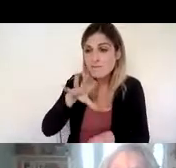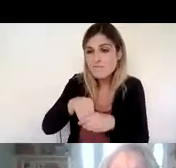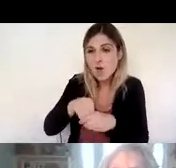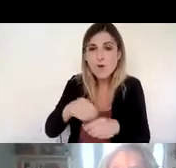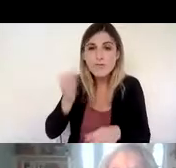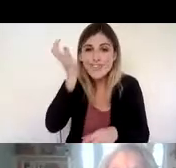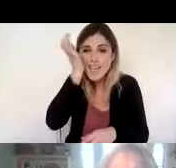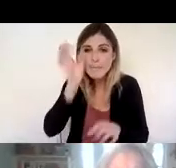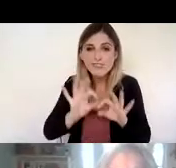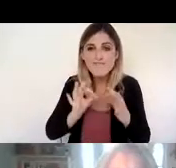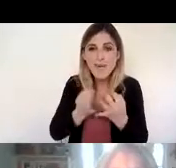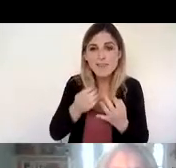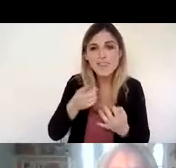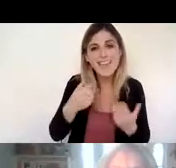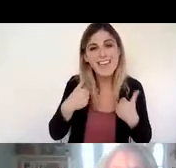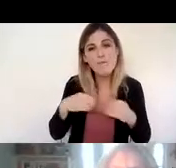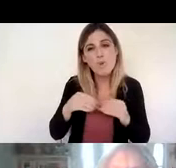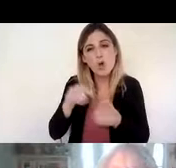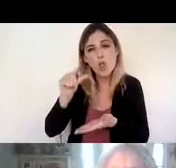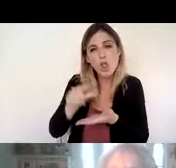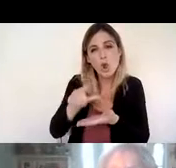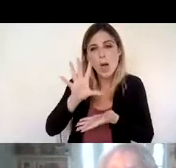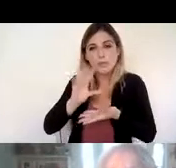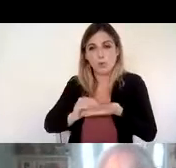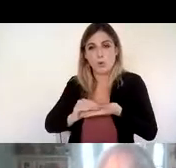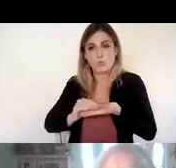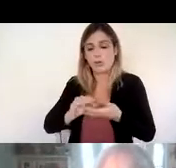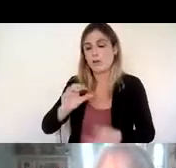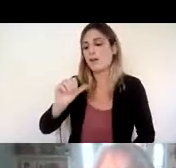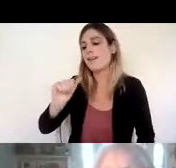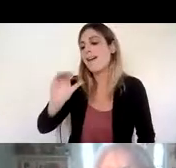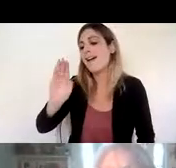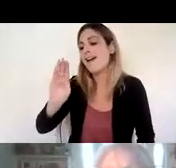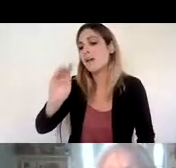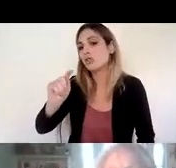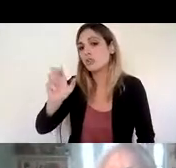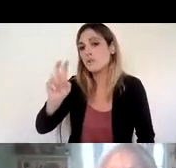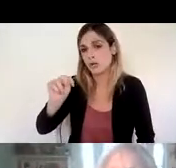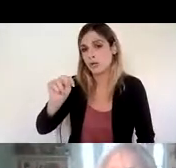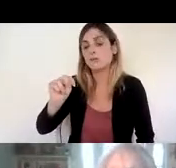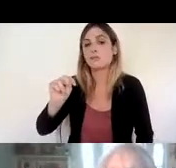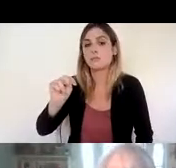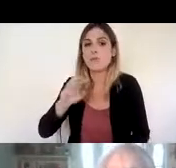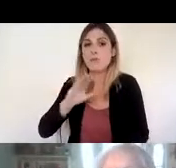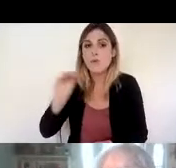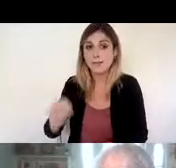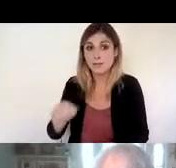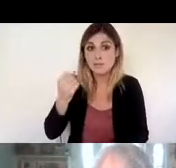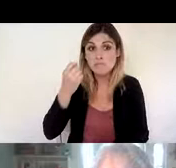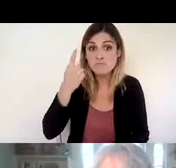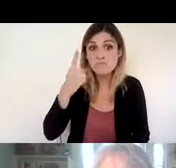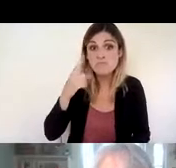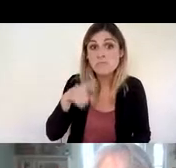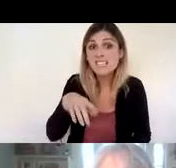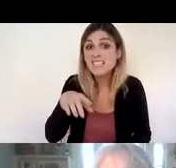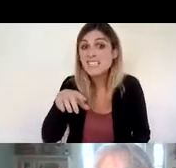have pretty low absorption rates. Spinach is packed with calcium. It has 230 milligrams per cup, but we only